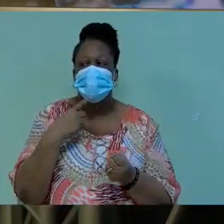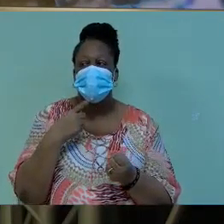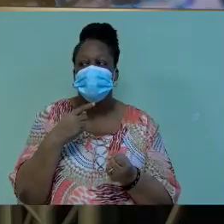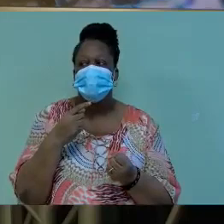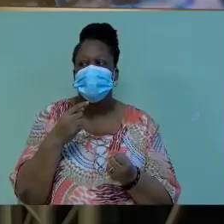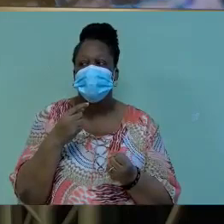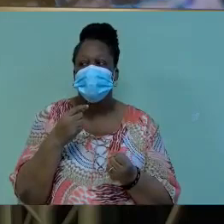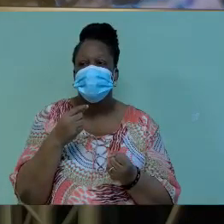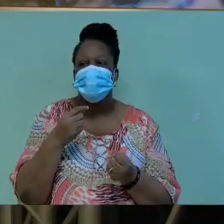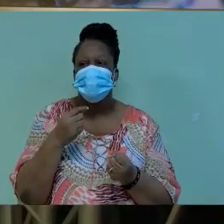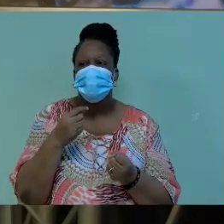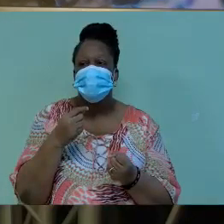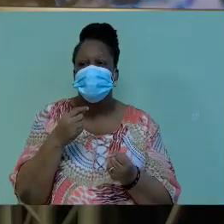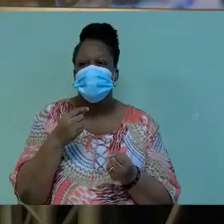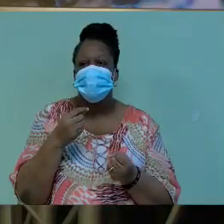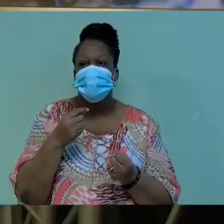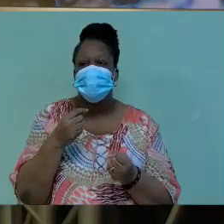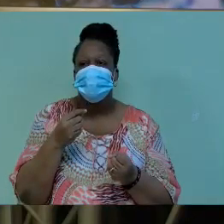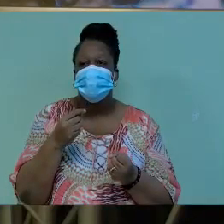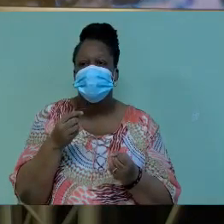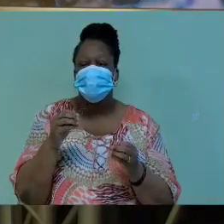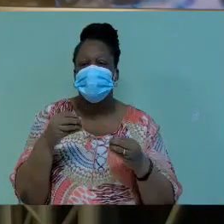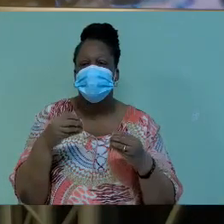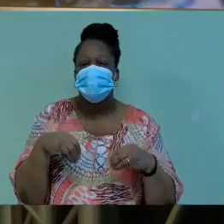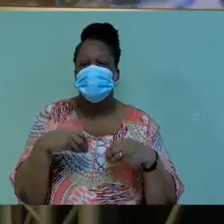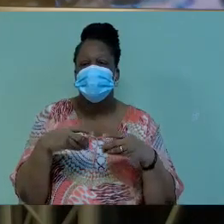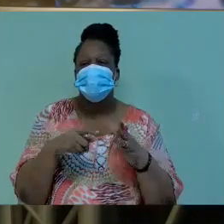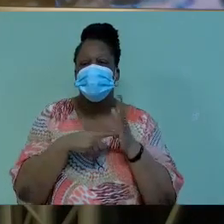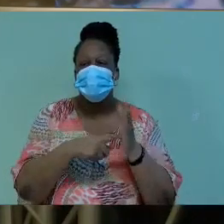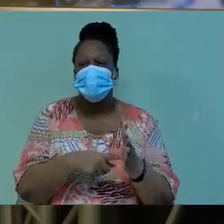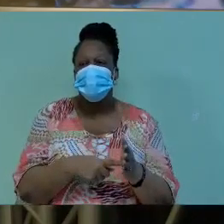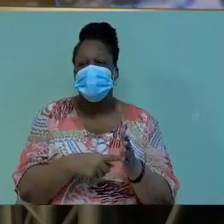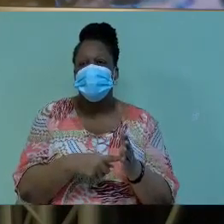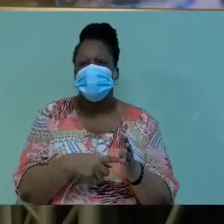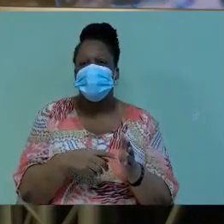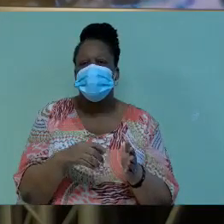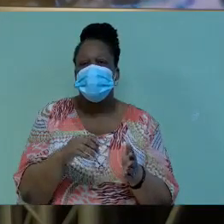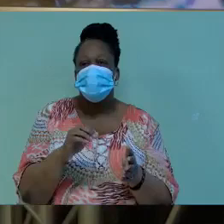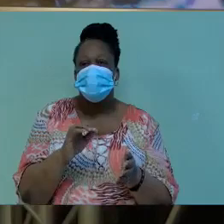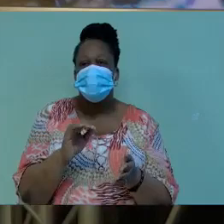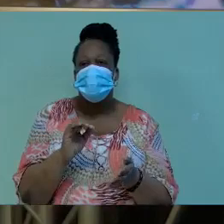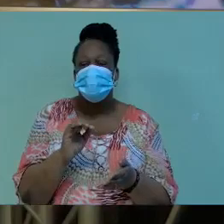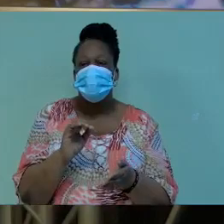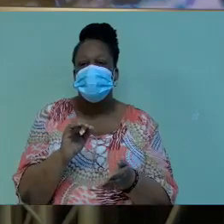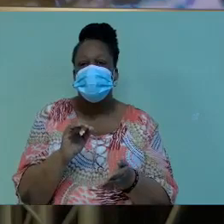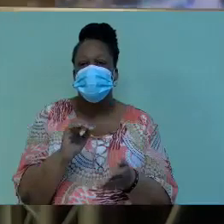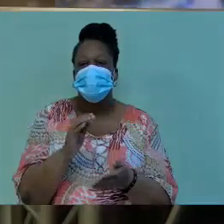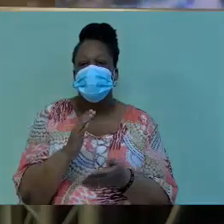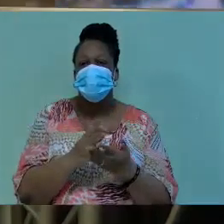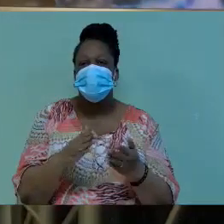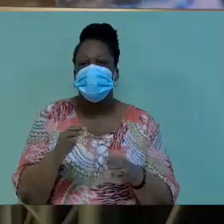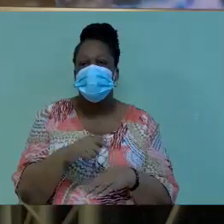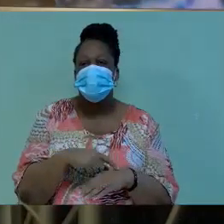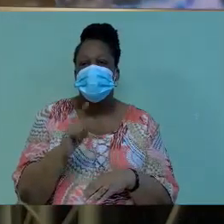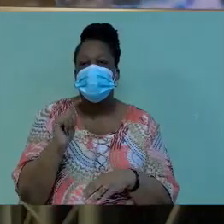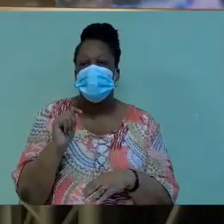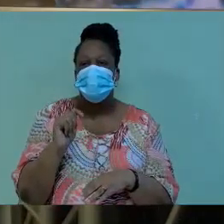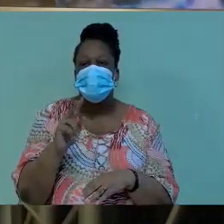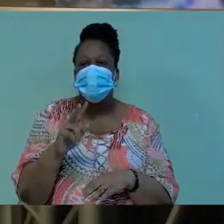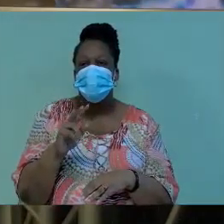privilege to be able to present this afternoon at the NEOC daily